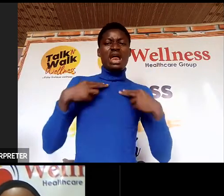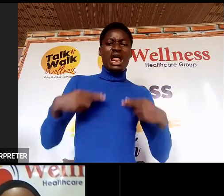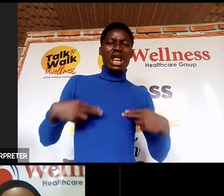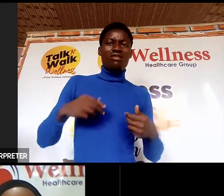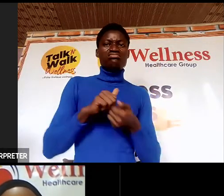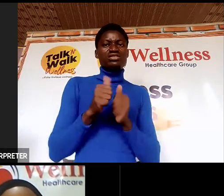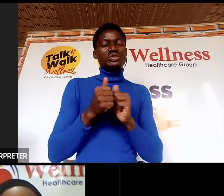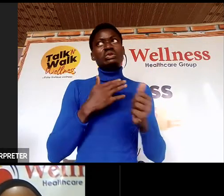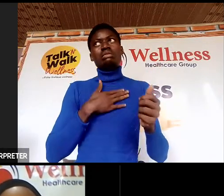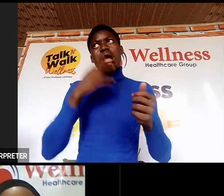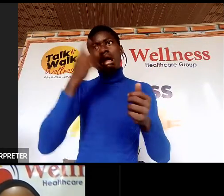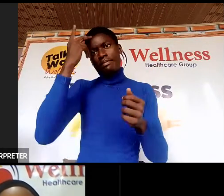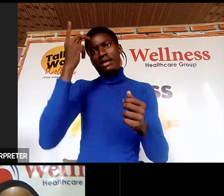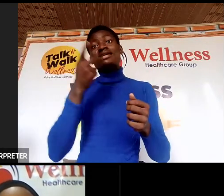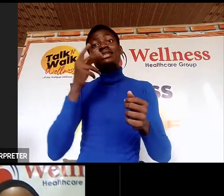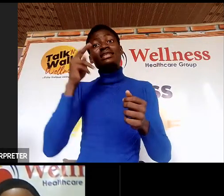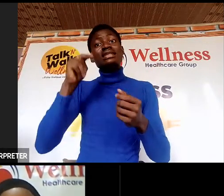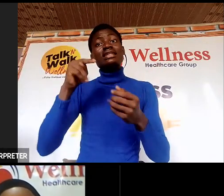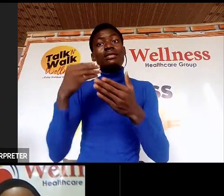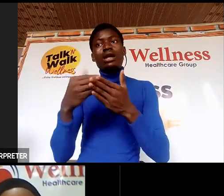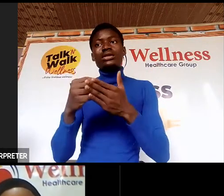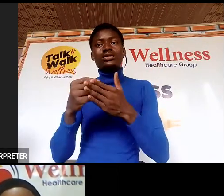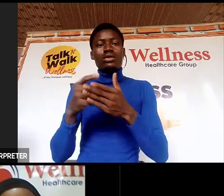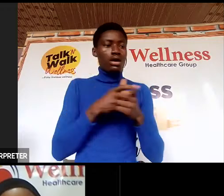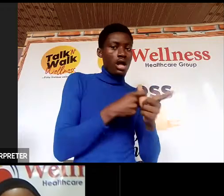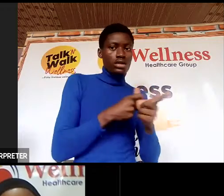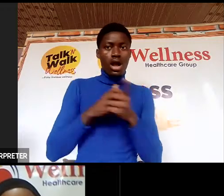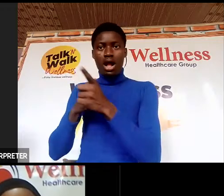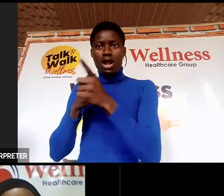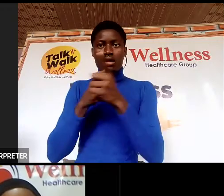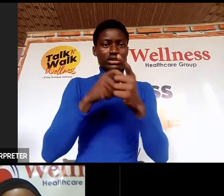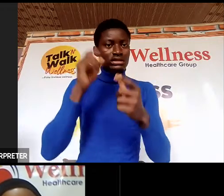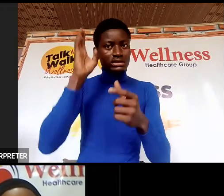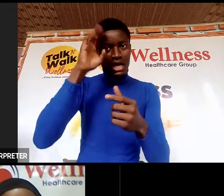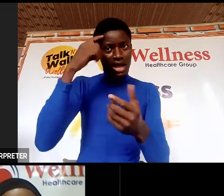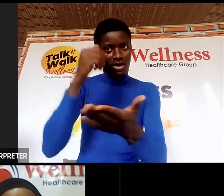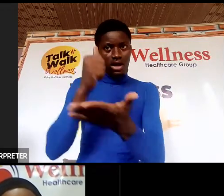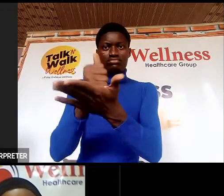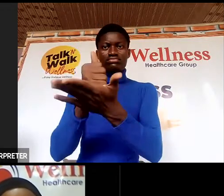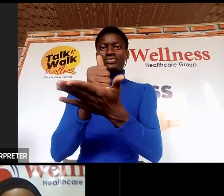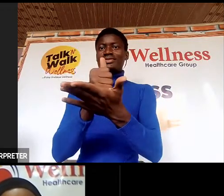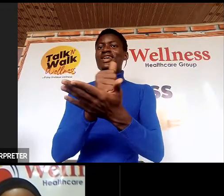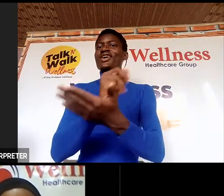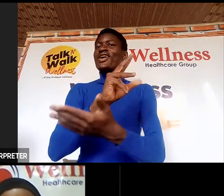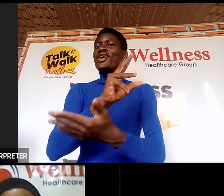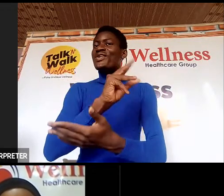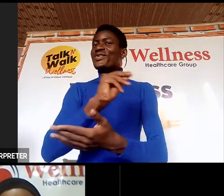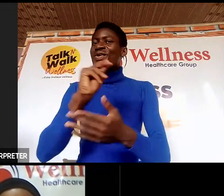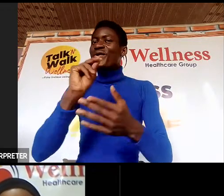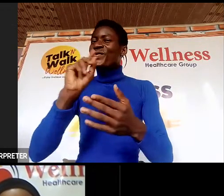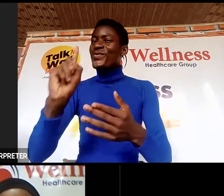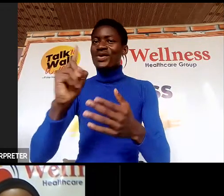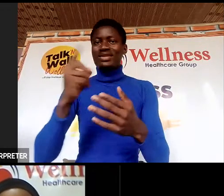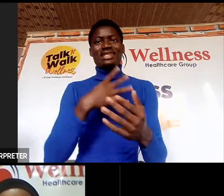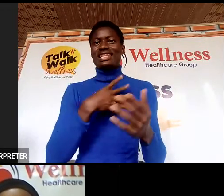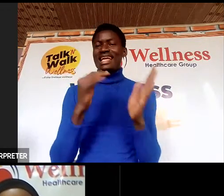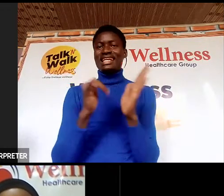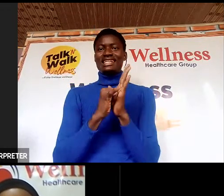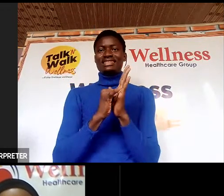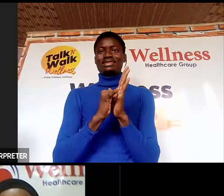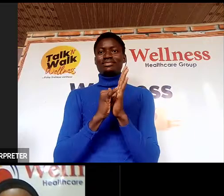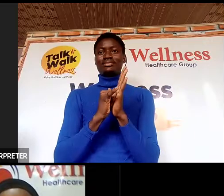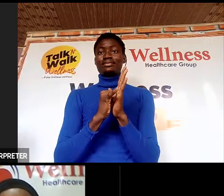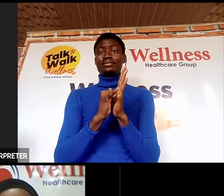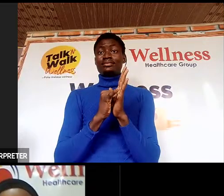running helter skelter. Nobody likes that. So the hope and the expectation and the prayer